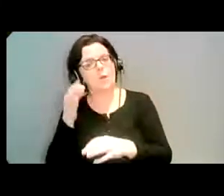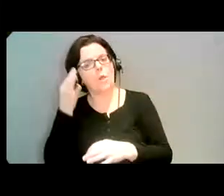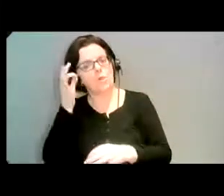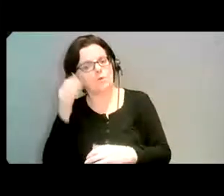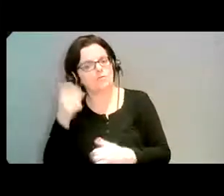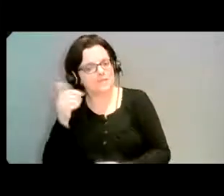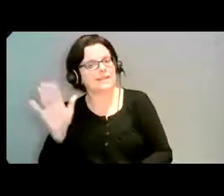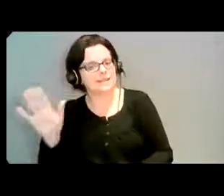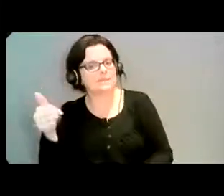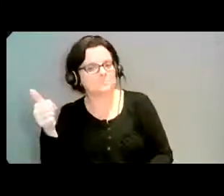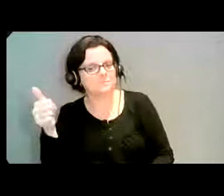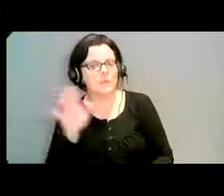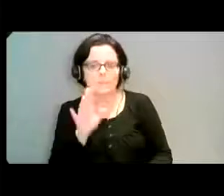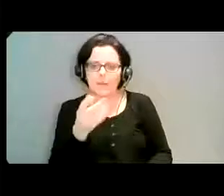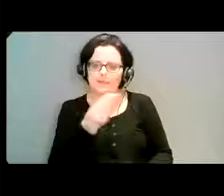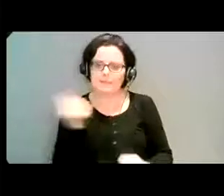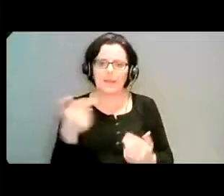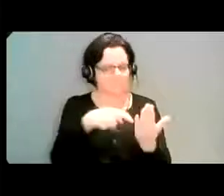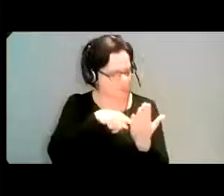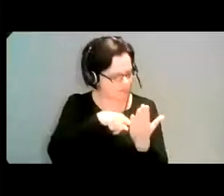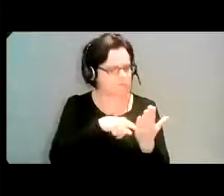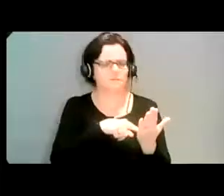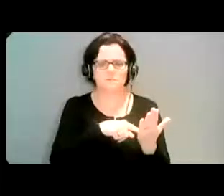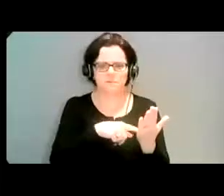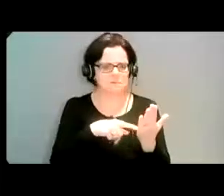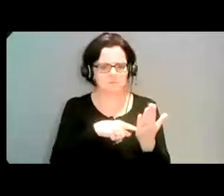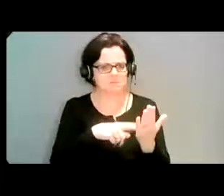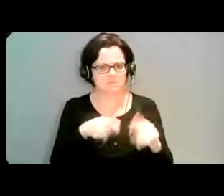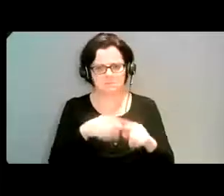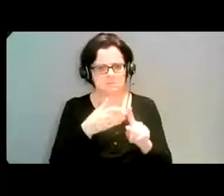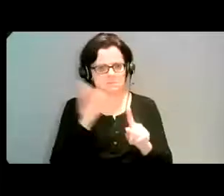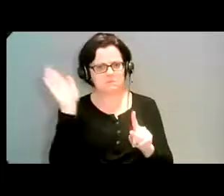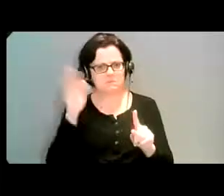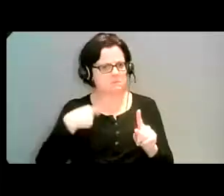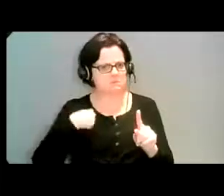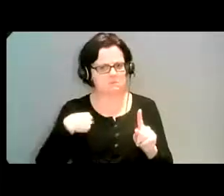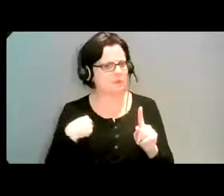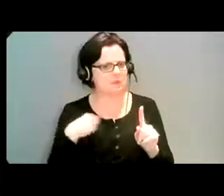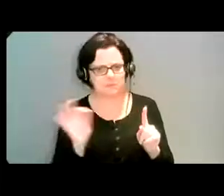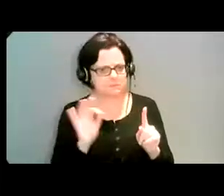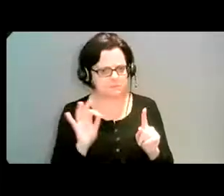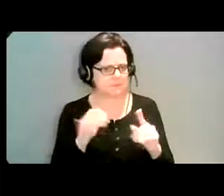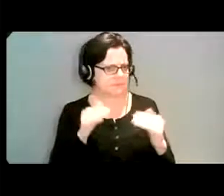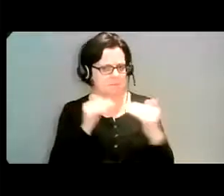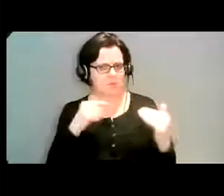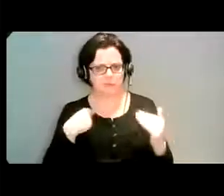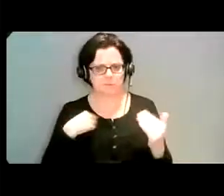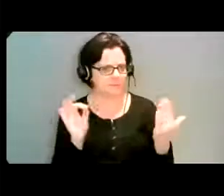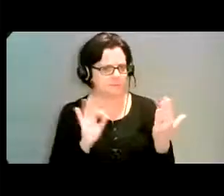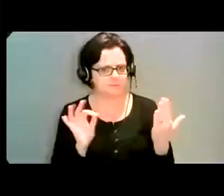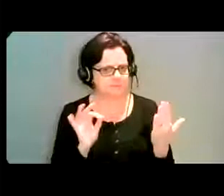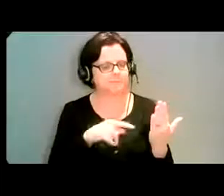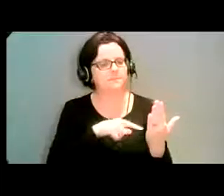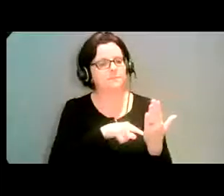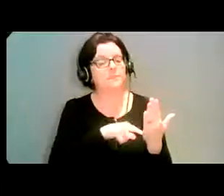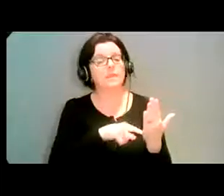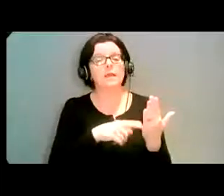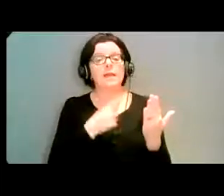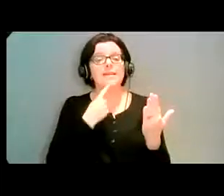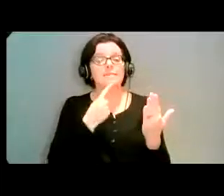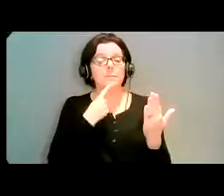recognize themselves from the assessments, and there are like big mistakes, and lots of